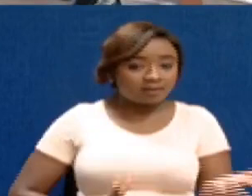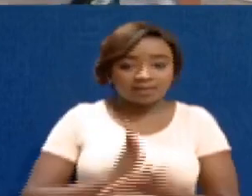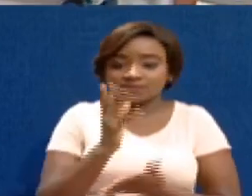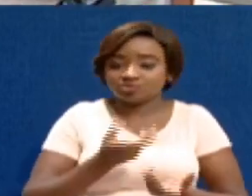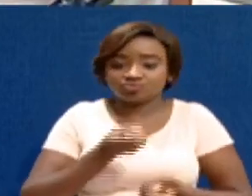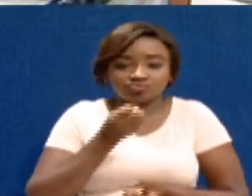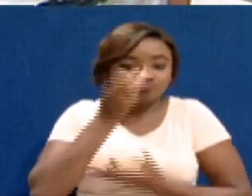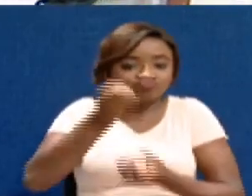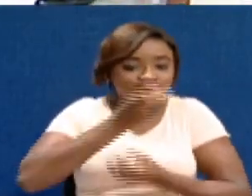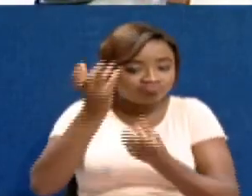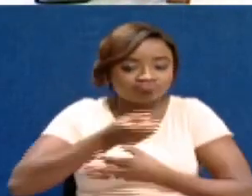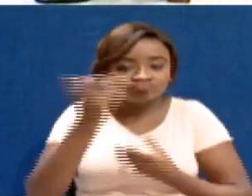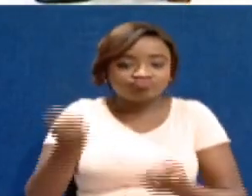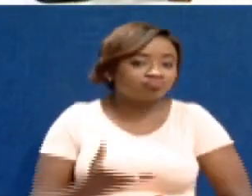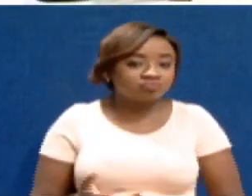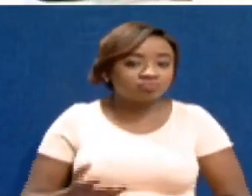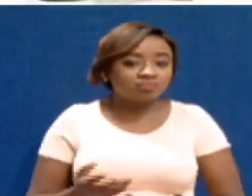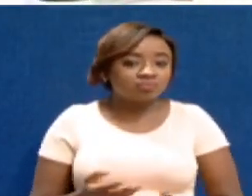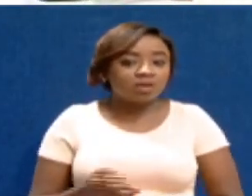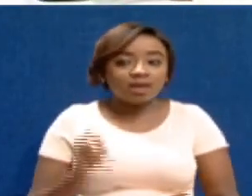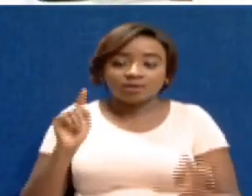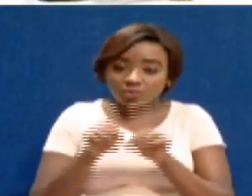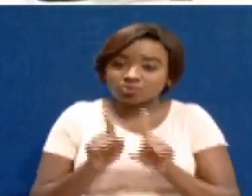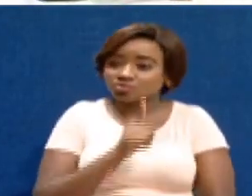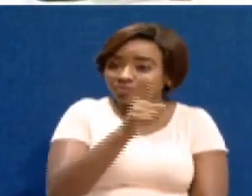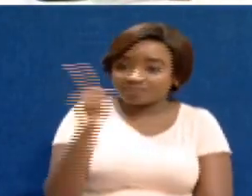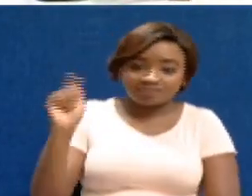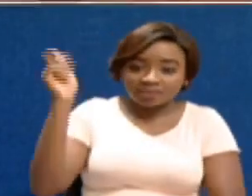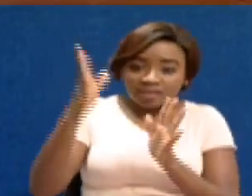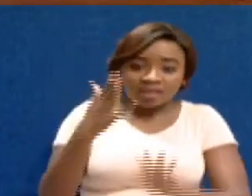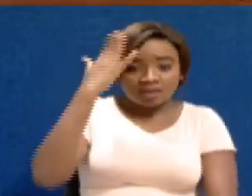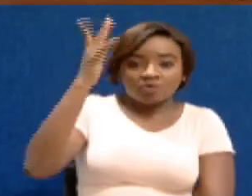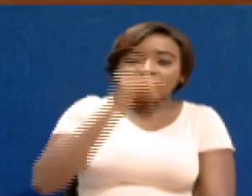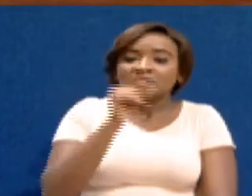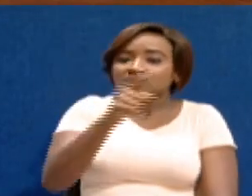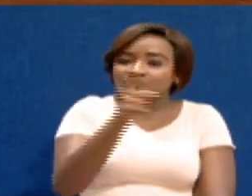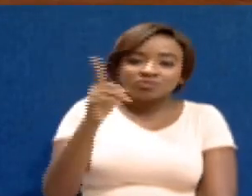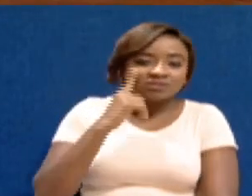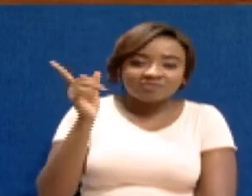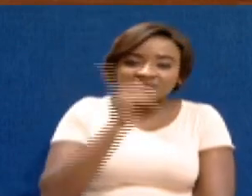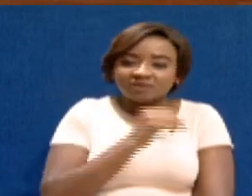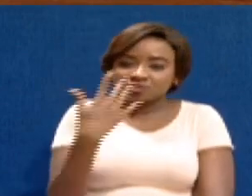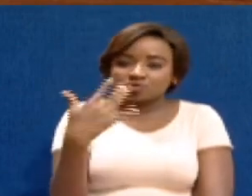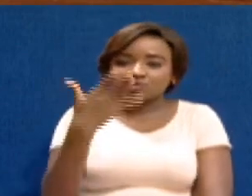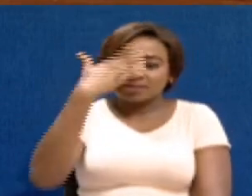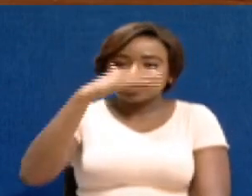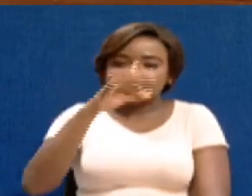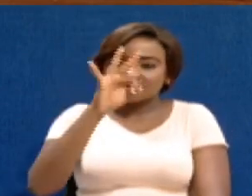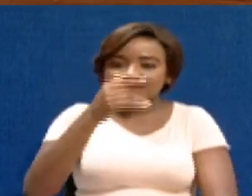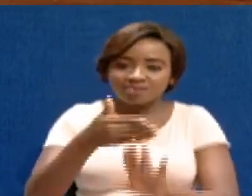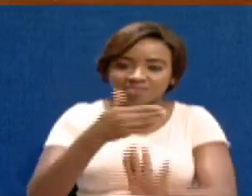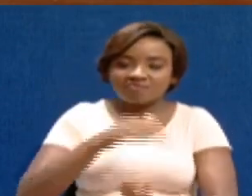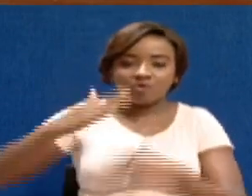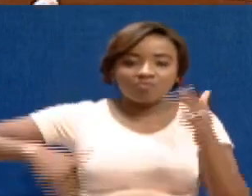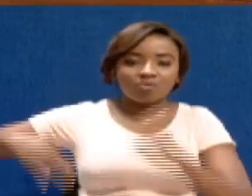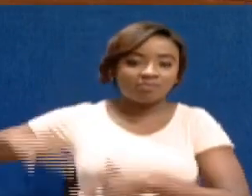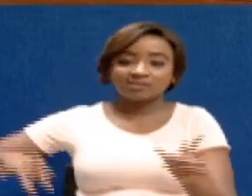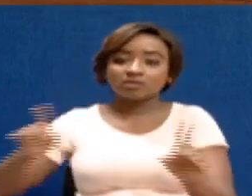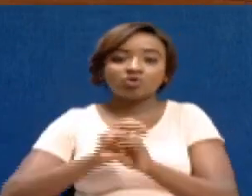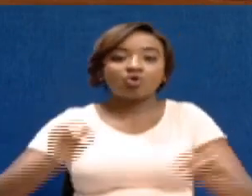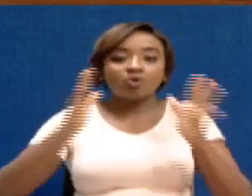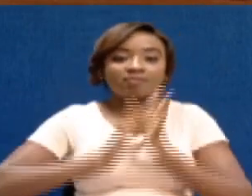35%. Let me just finish this point so that I don't lose it. Inclusivity is when you say, it's not creating 5 top positions because it's not going to